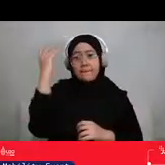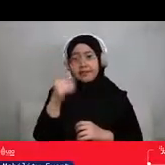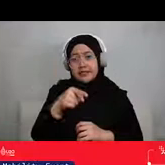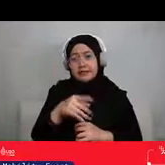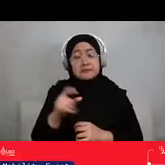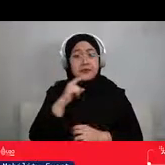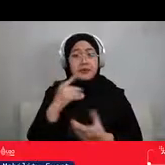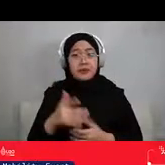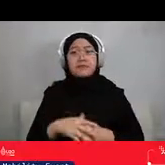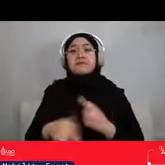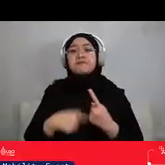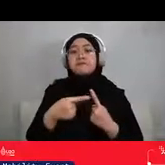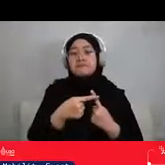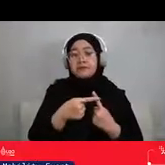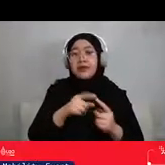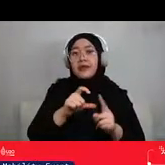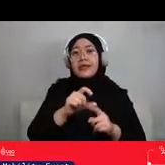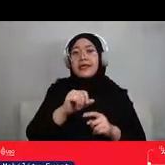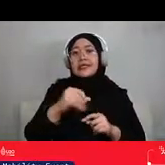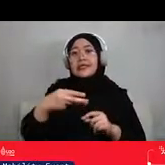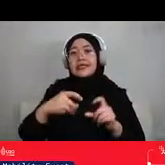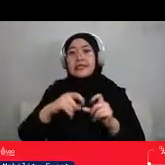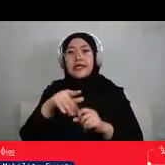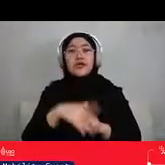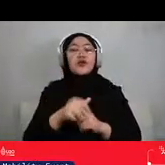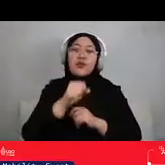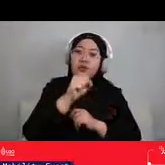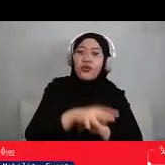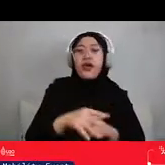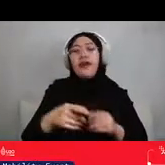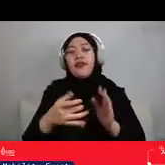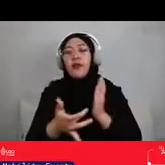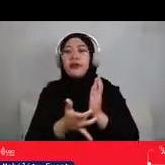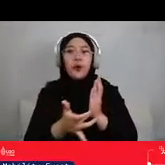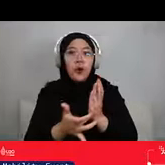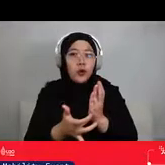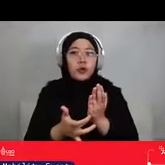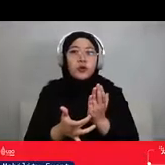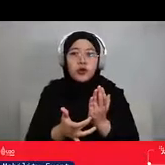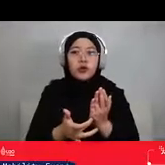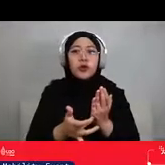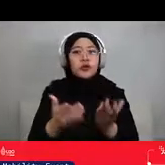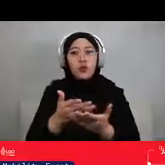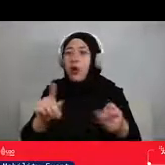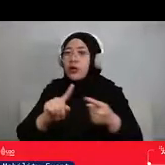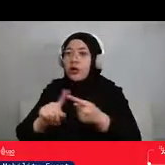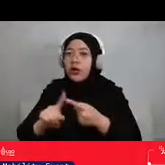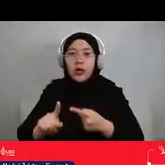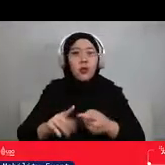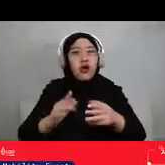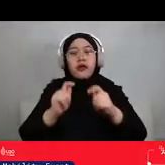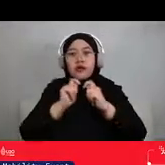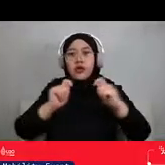lower than the electric buses. The technology for diesel is well established, but for the electric buses, it is still evolving. And there